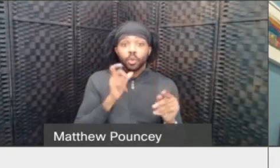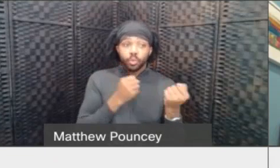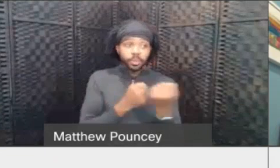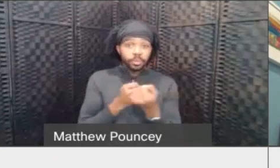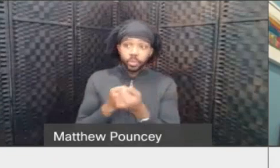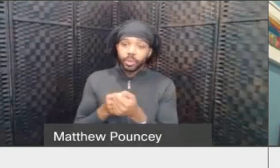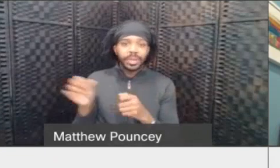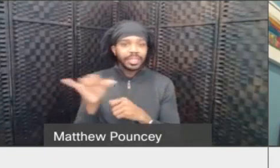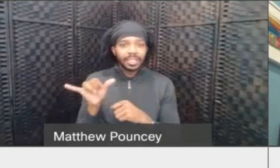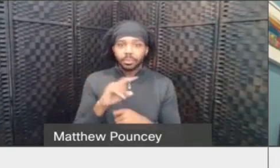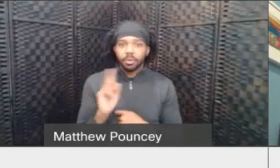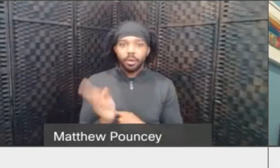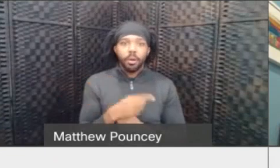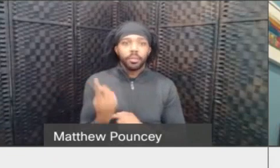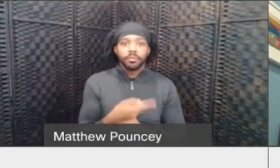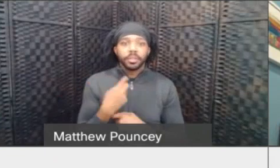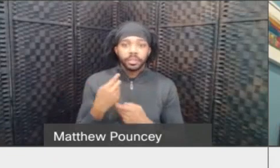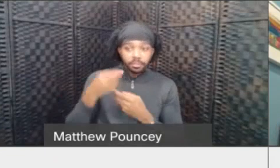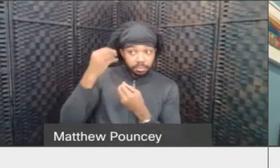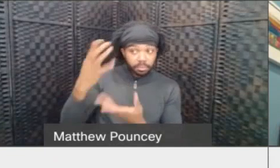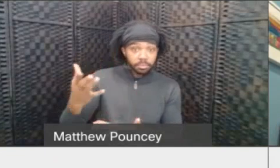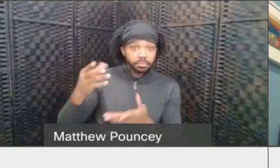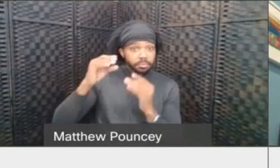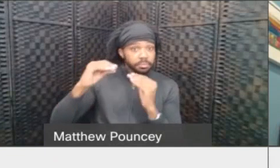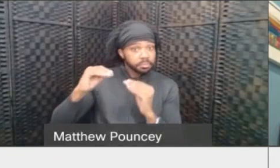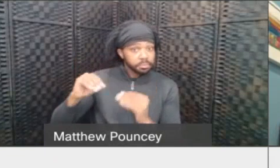of us. So we provide them with education.